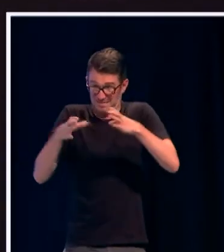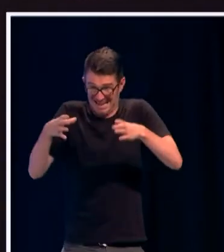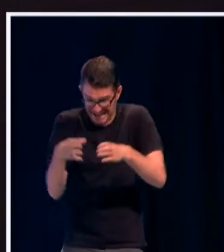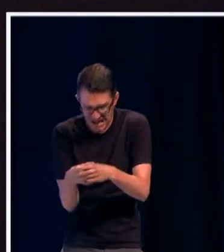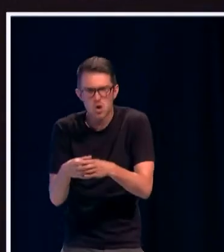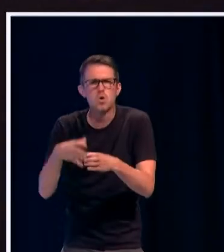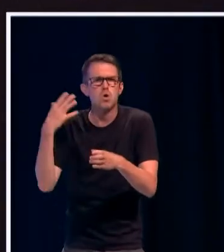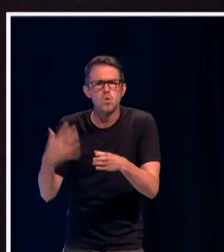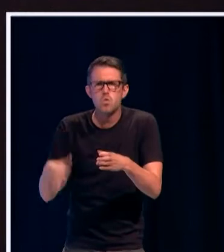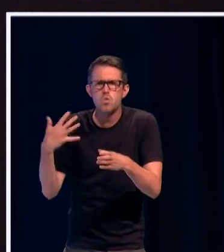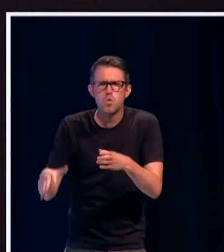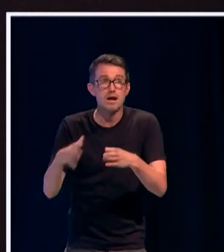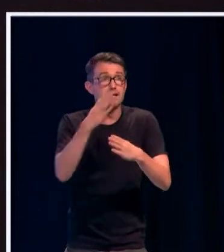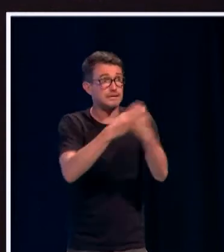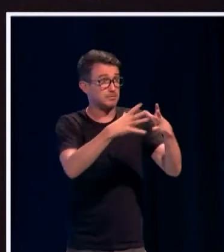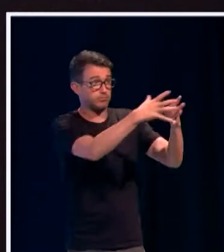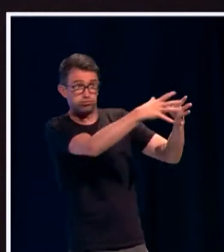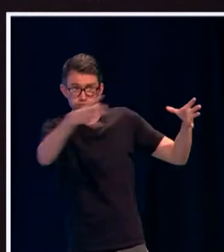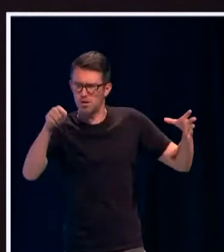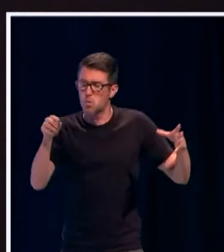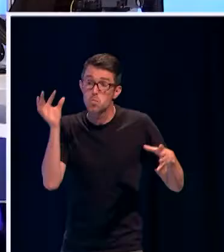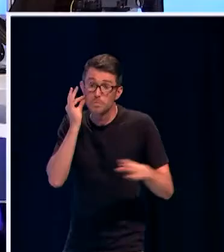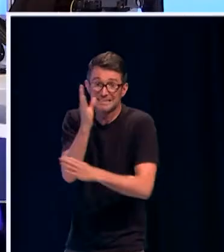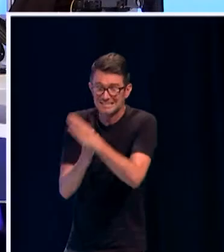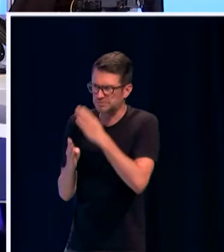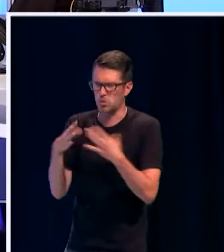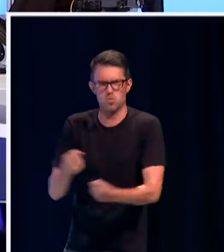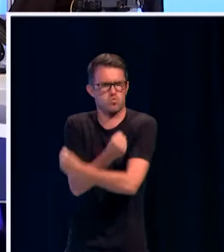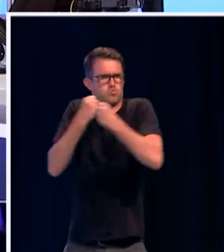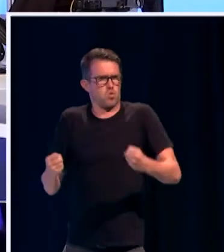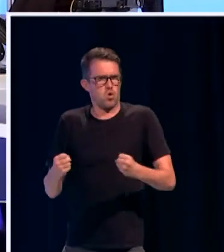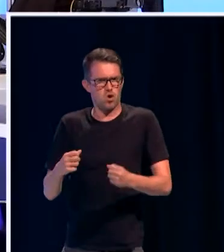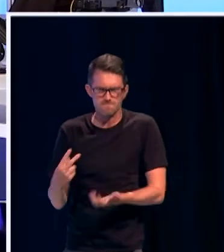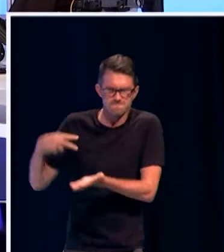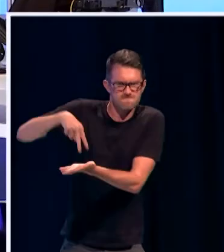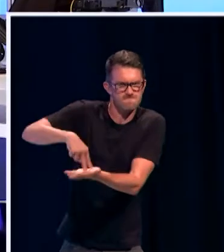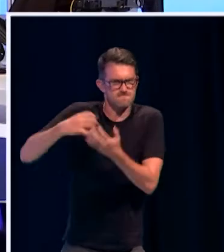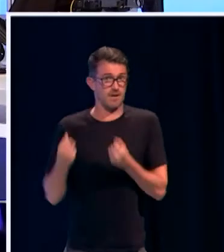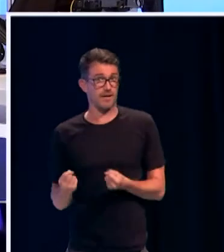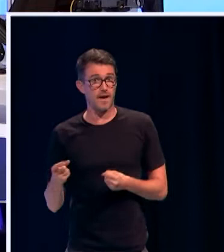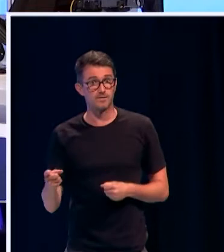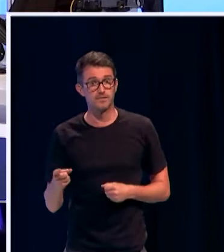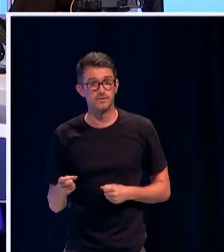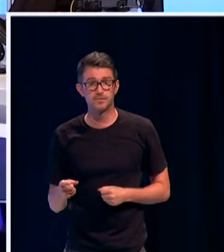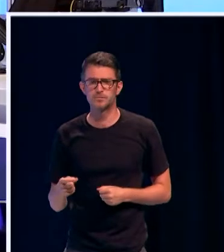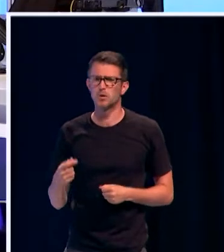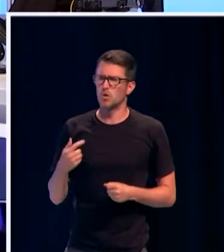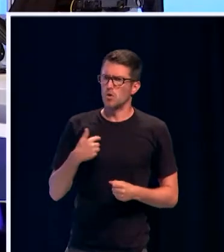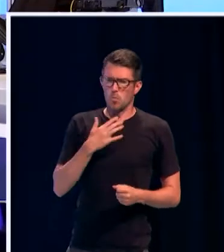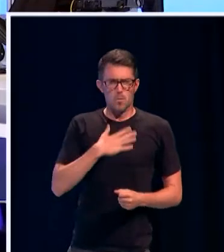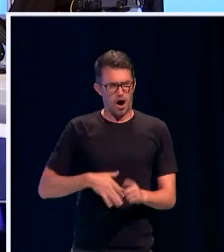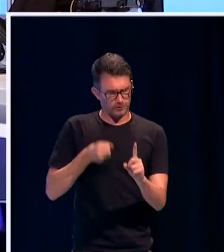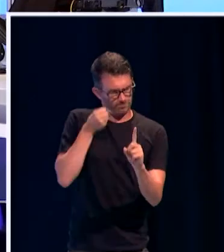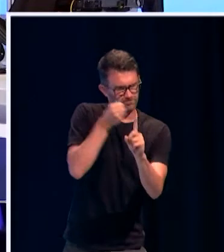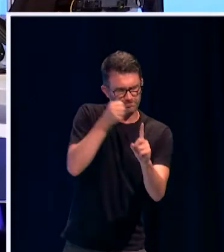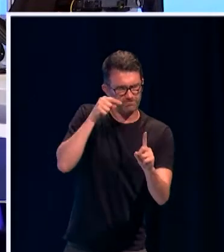disability, Indigenous, and women movement. By saying this, I realize and I acknowledge that we